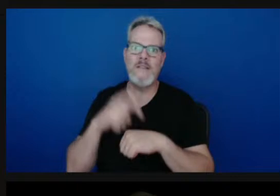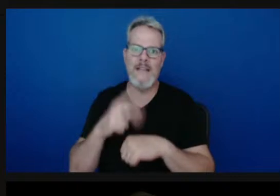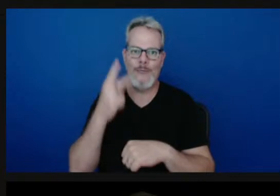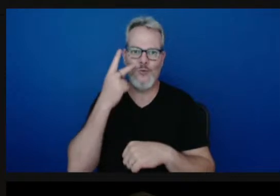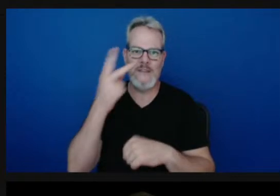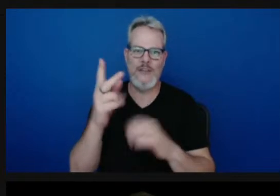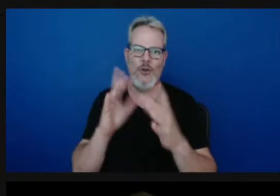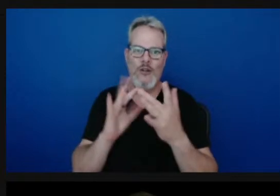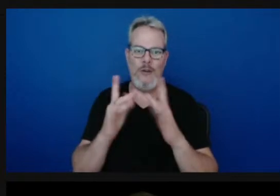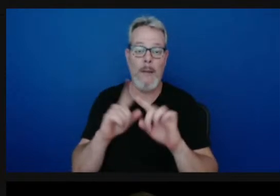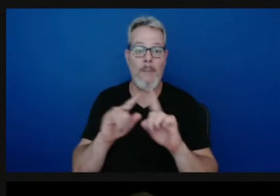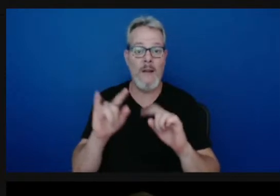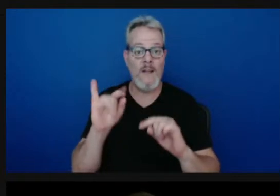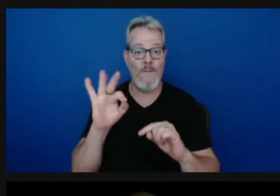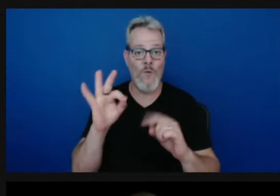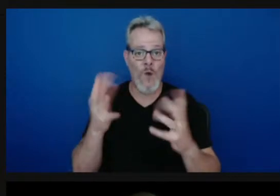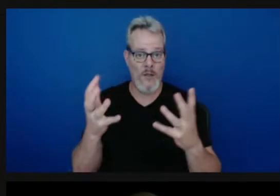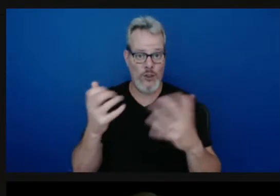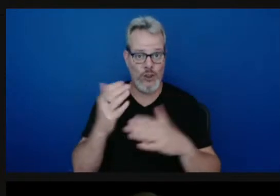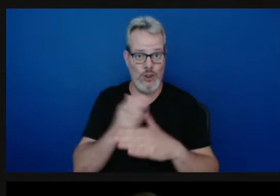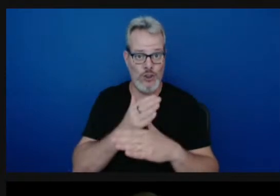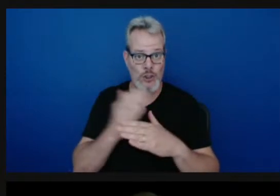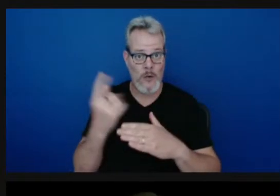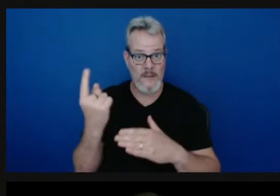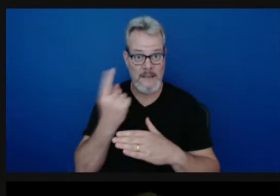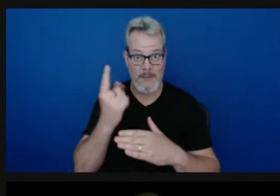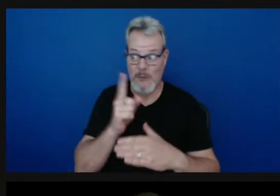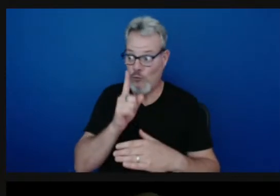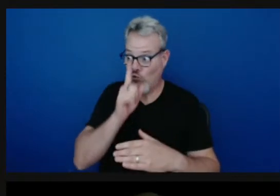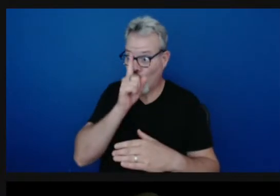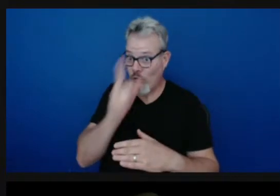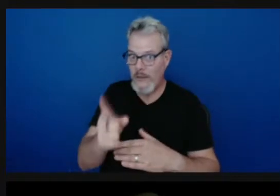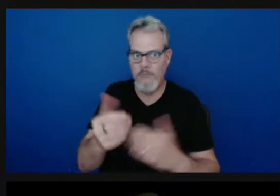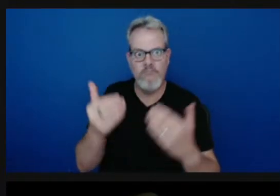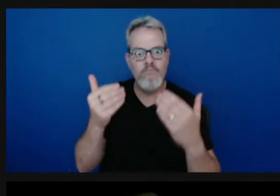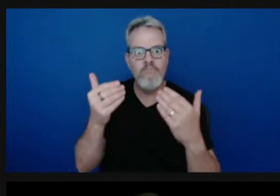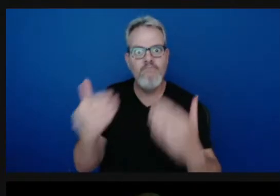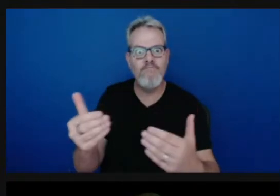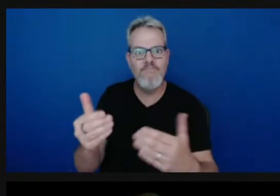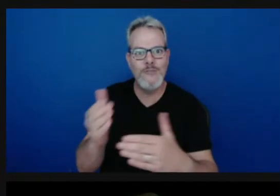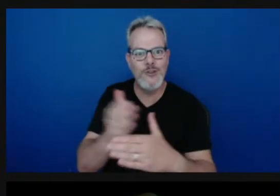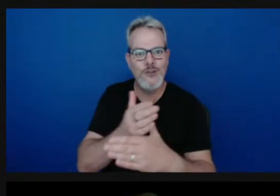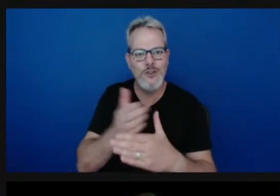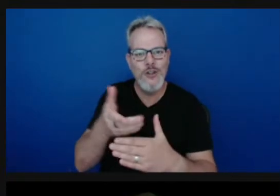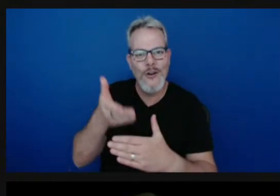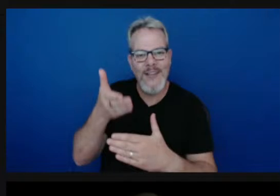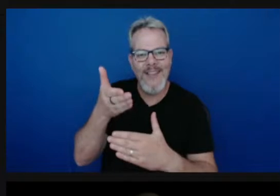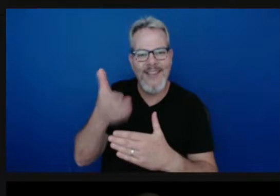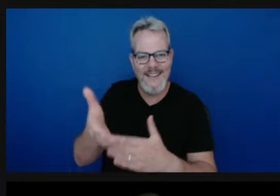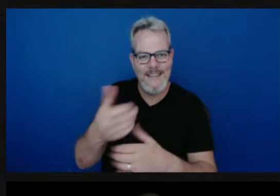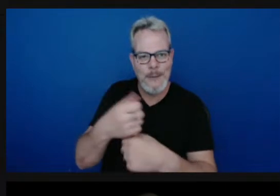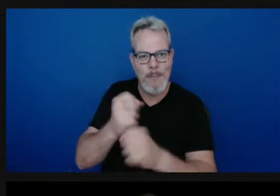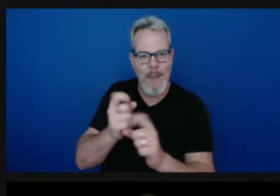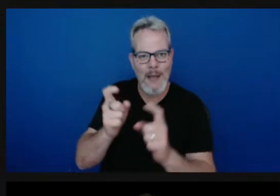to share something real, consider sharing this. Maybe consider making a donation. We do take those on